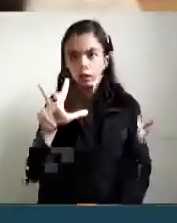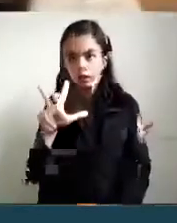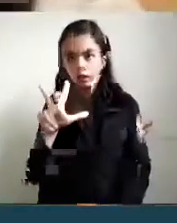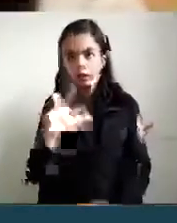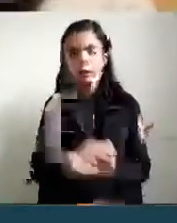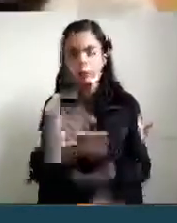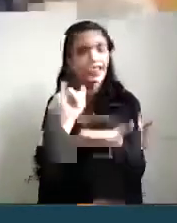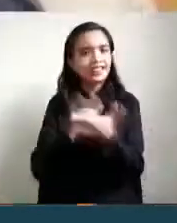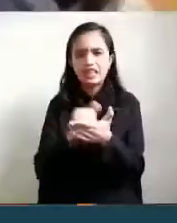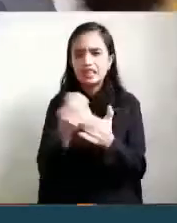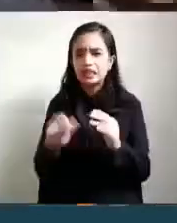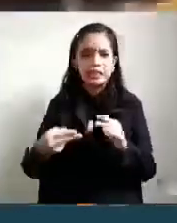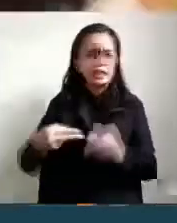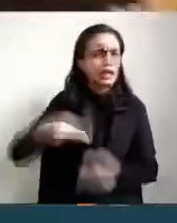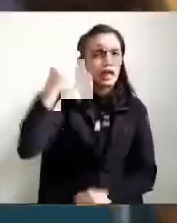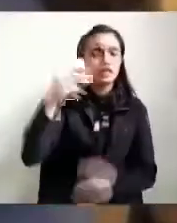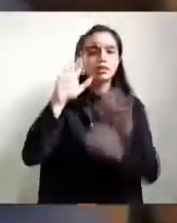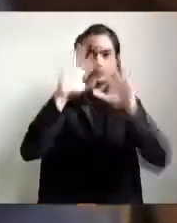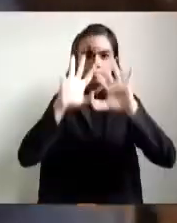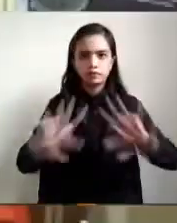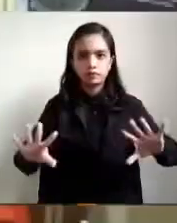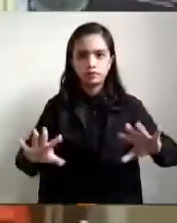the highest in Southeast Asia.